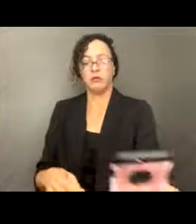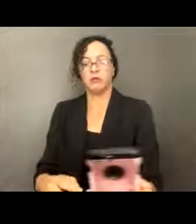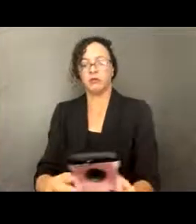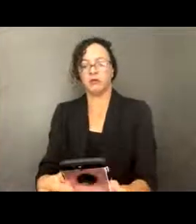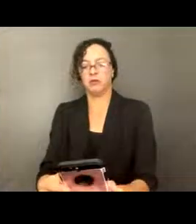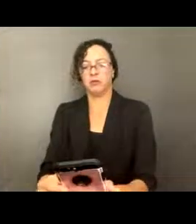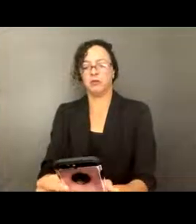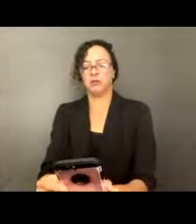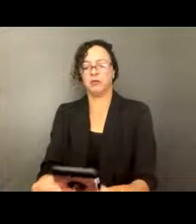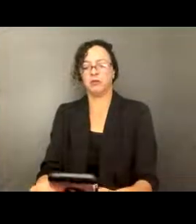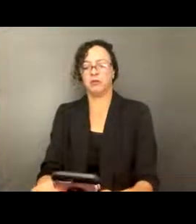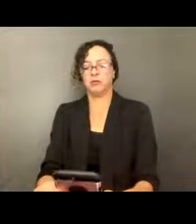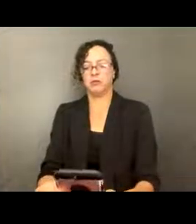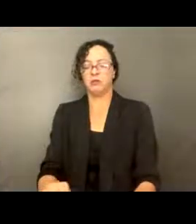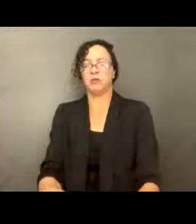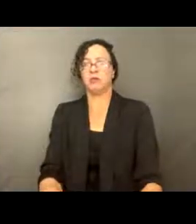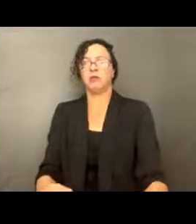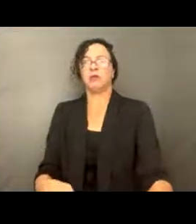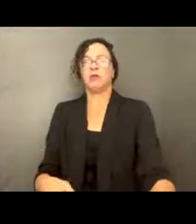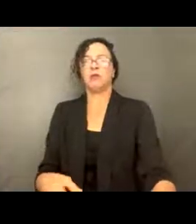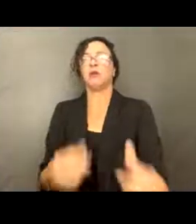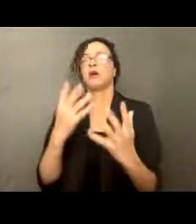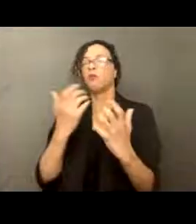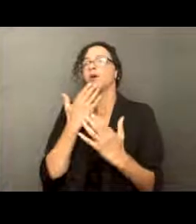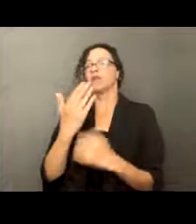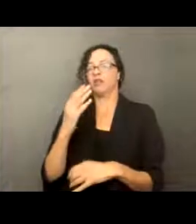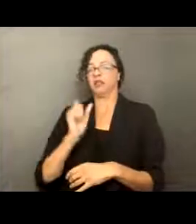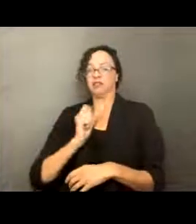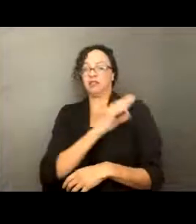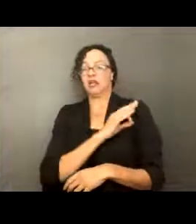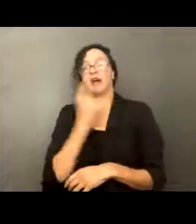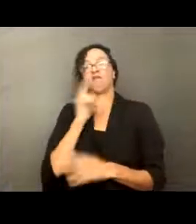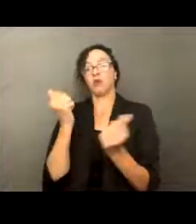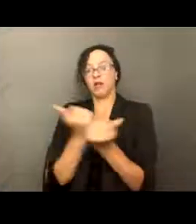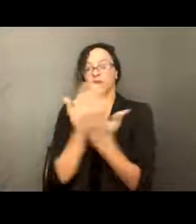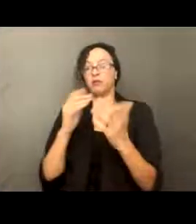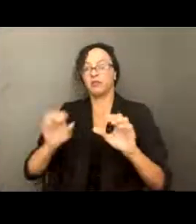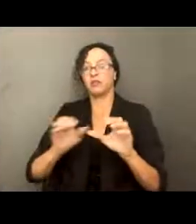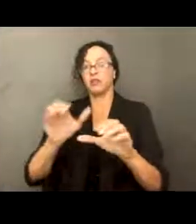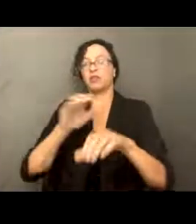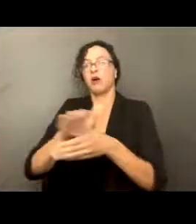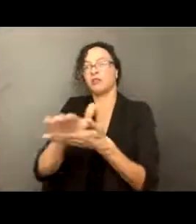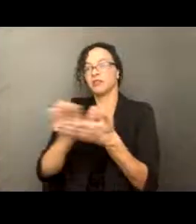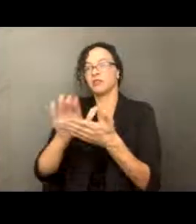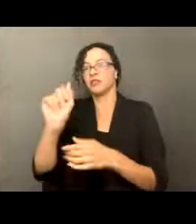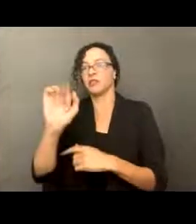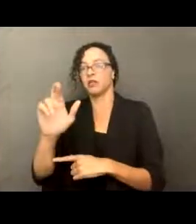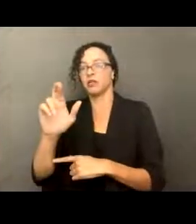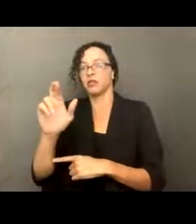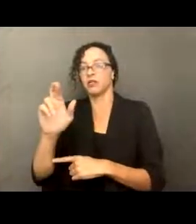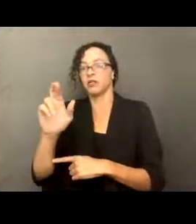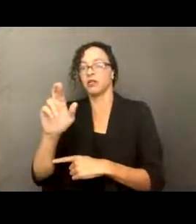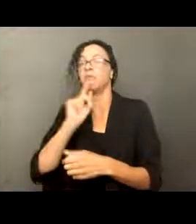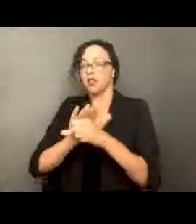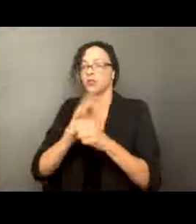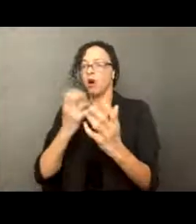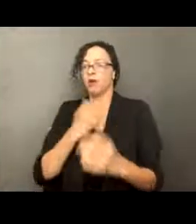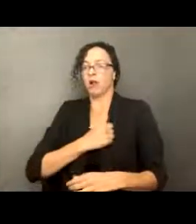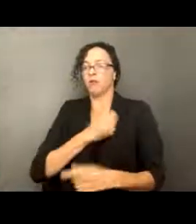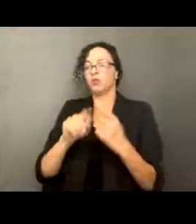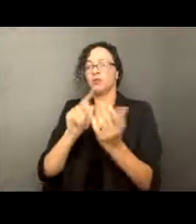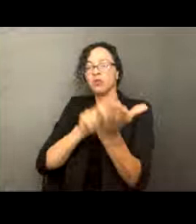I want to thank staff for all you did on the Clean Air Pledge, and I want to apologize to Dr. Joseph Liu. I thought it